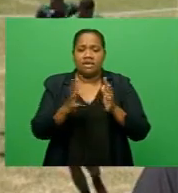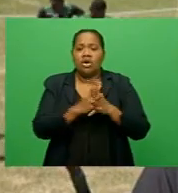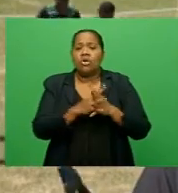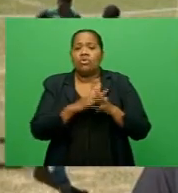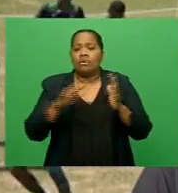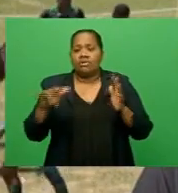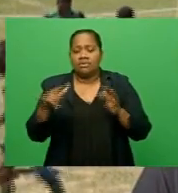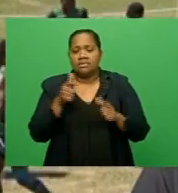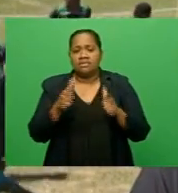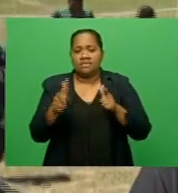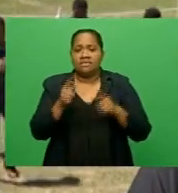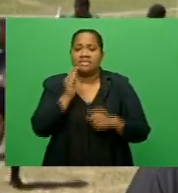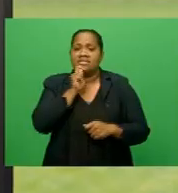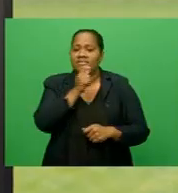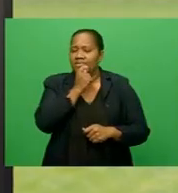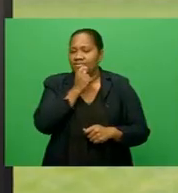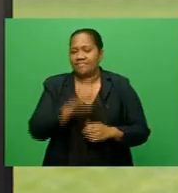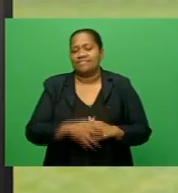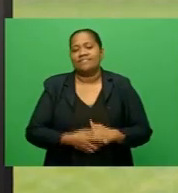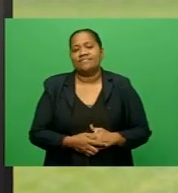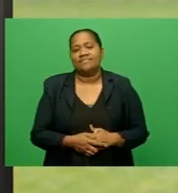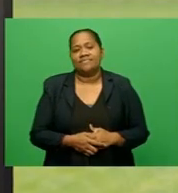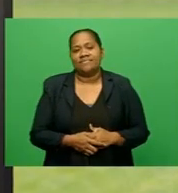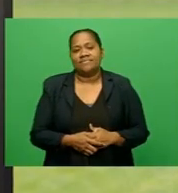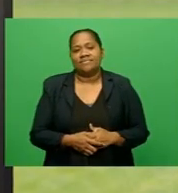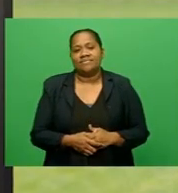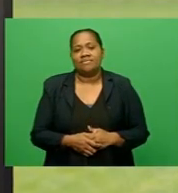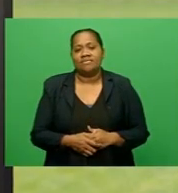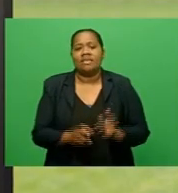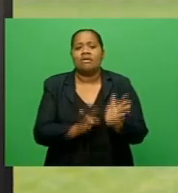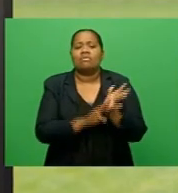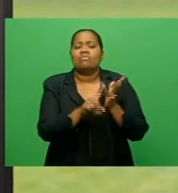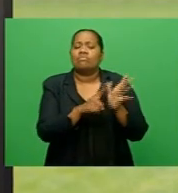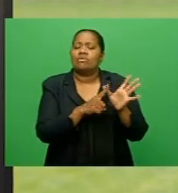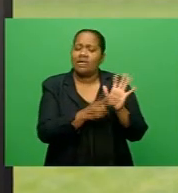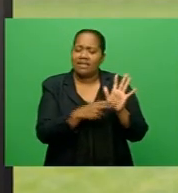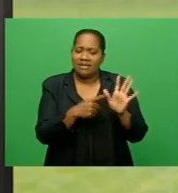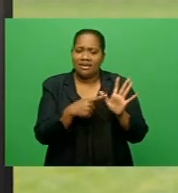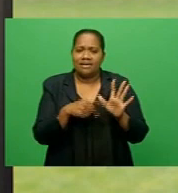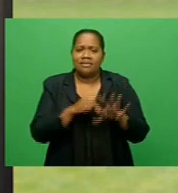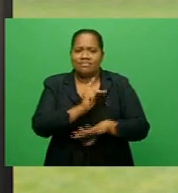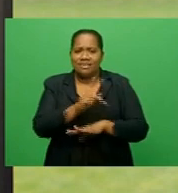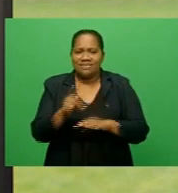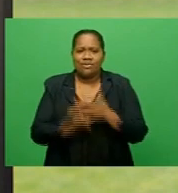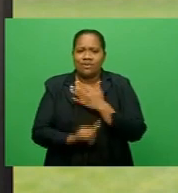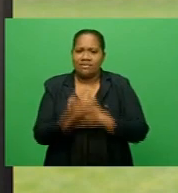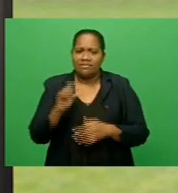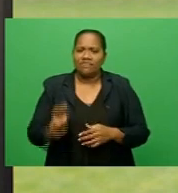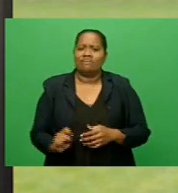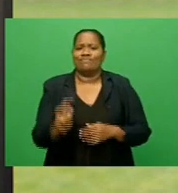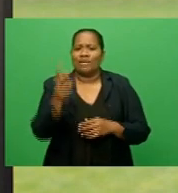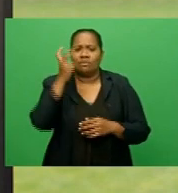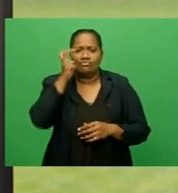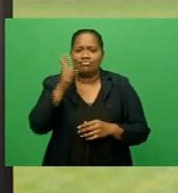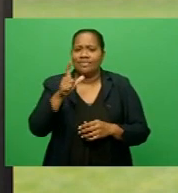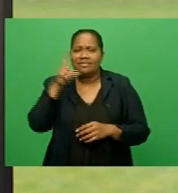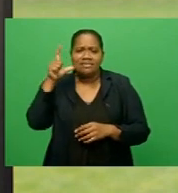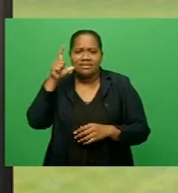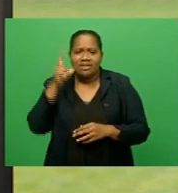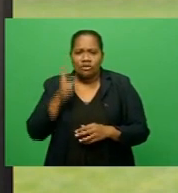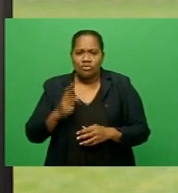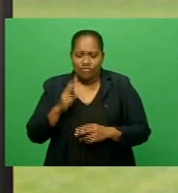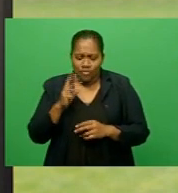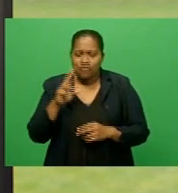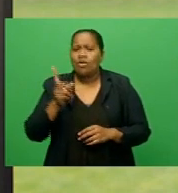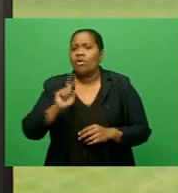Turangaiwiu, FBC Sports. Moana Pacifica got its first taste of an on-field training action yesterday in the build-up to this